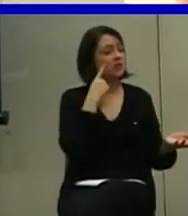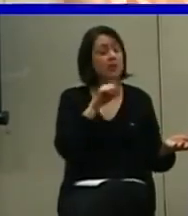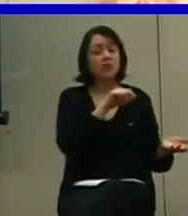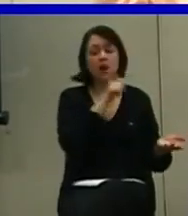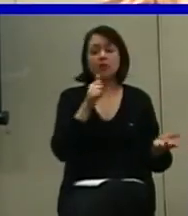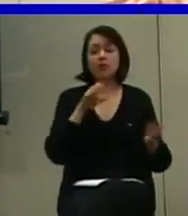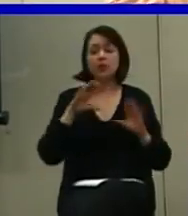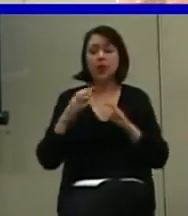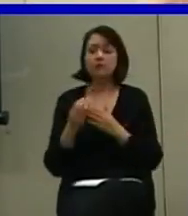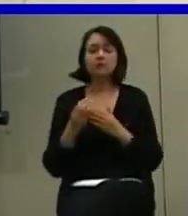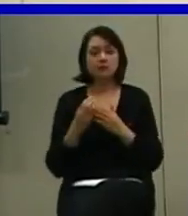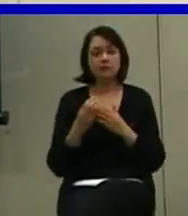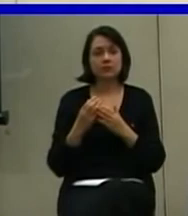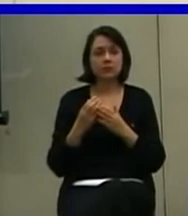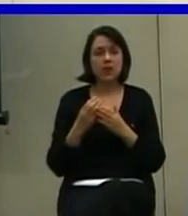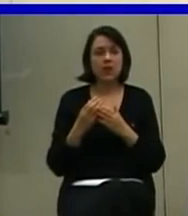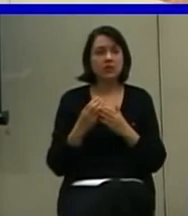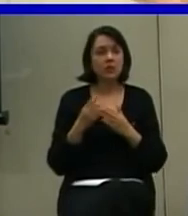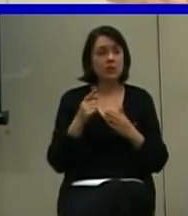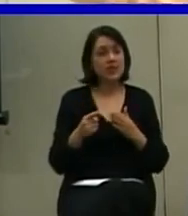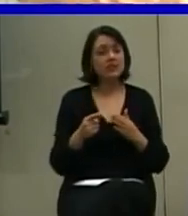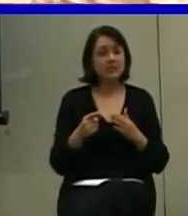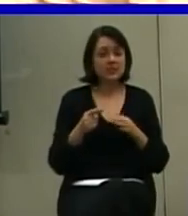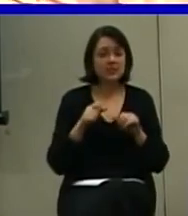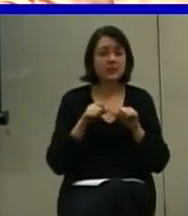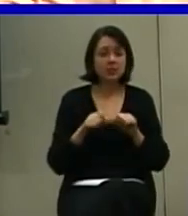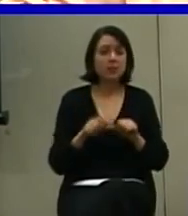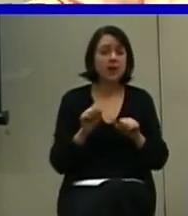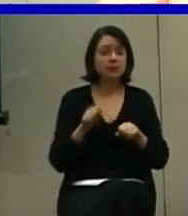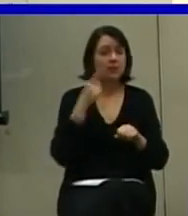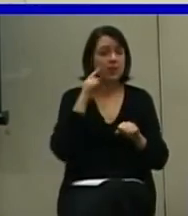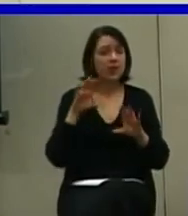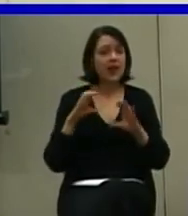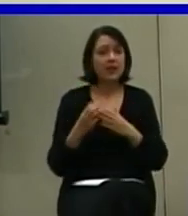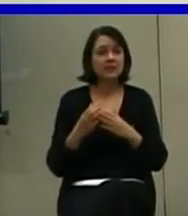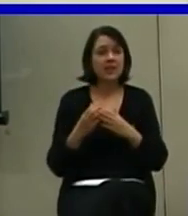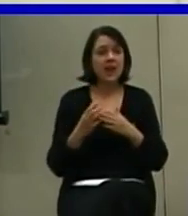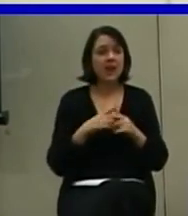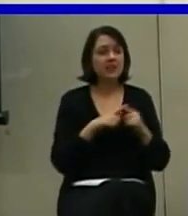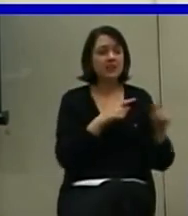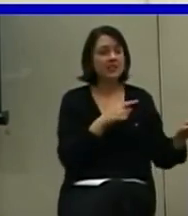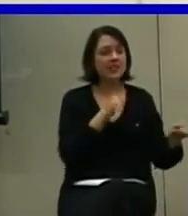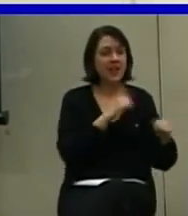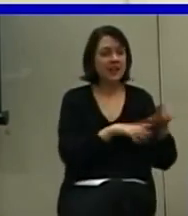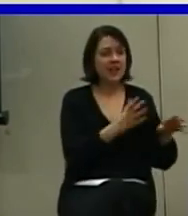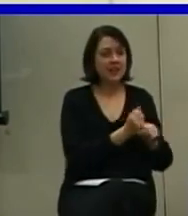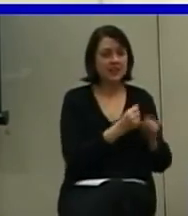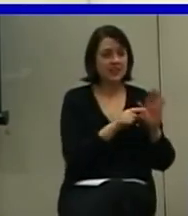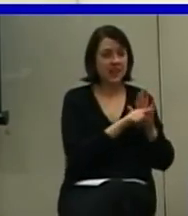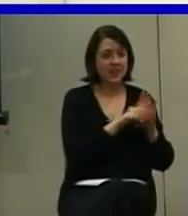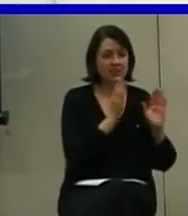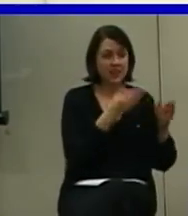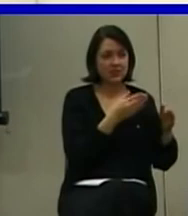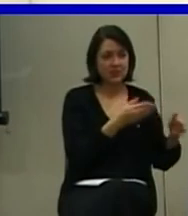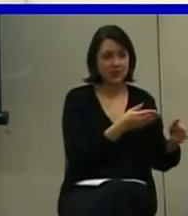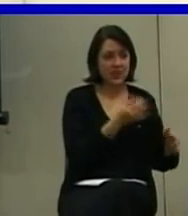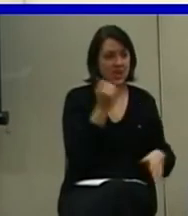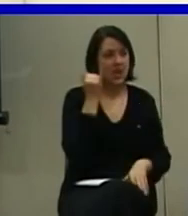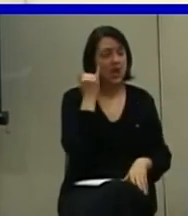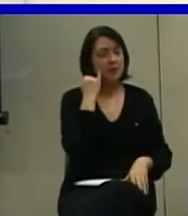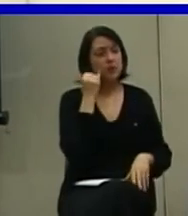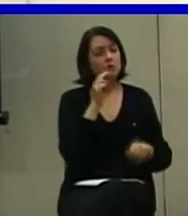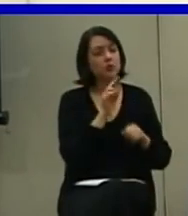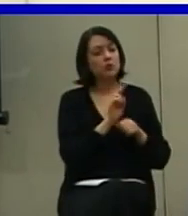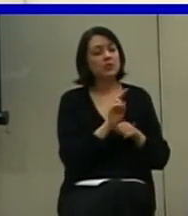Take the wind out of her sails. So it's still on, she can't get the negative attention. And then before you ever try to use this again, have a one-on-one